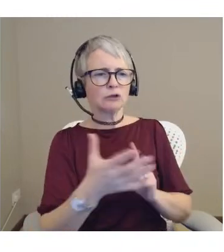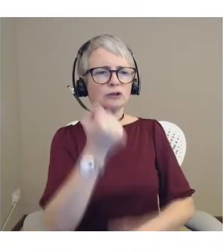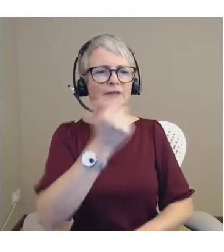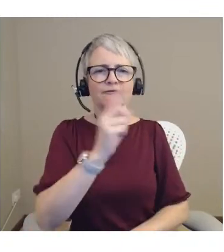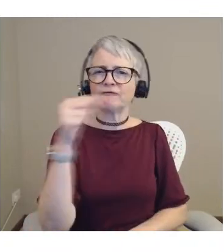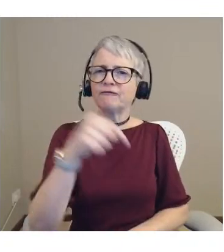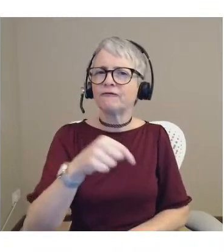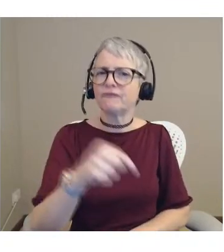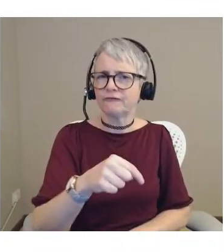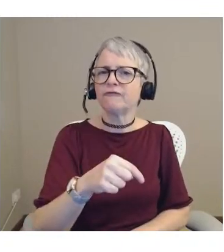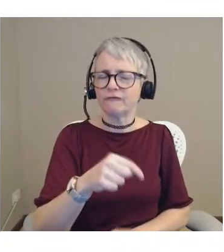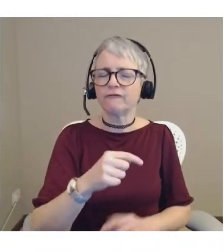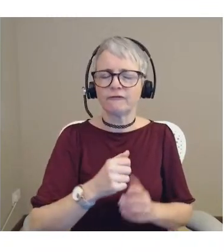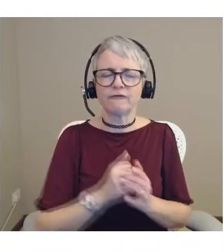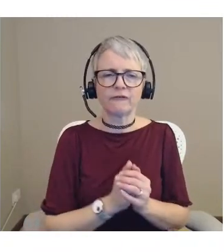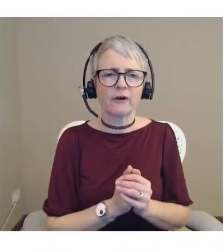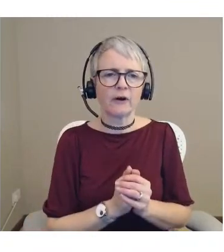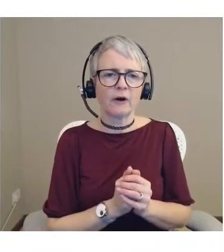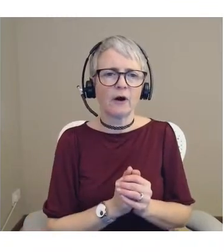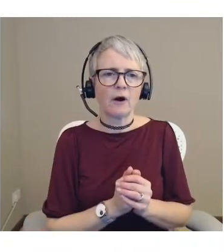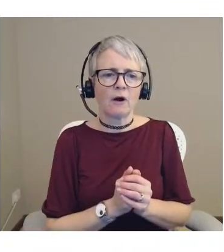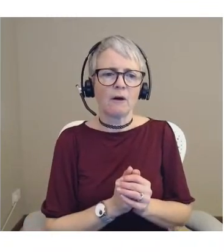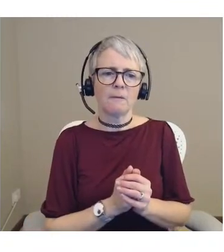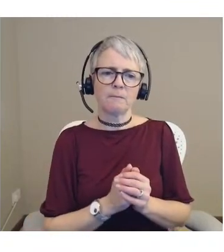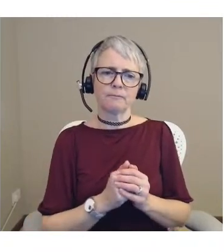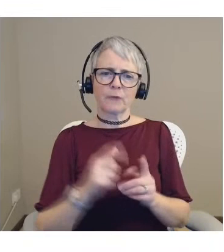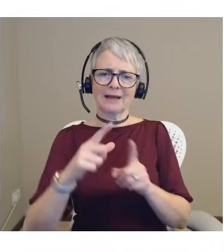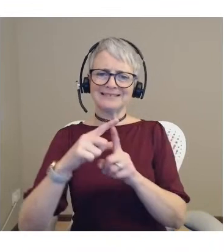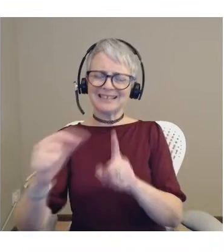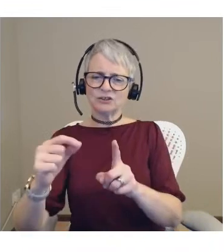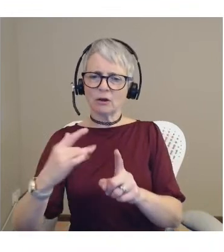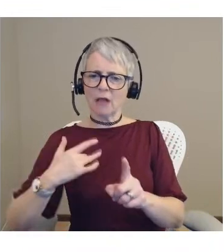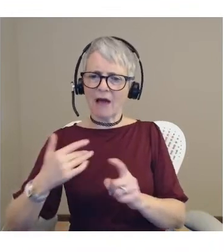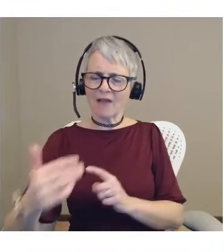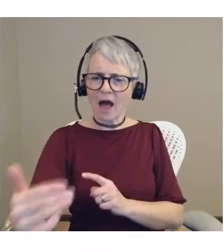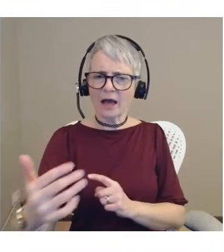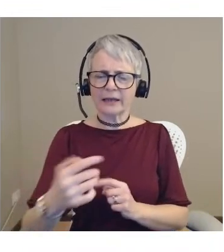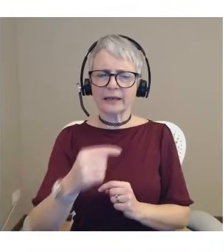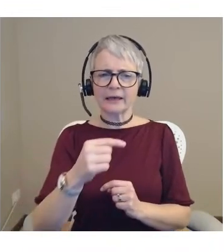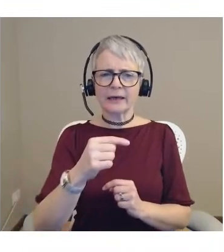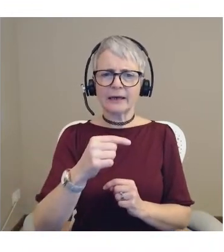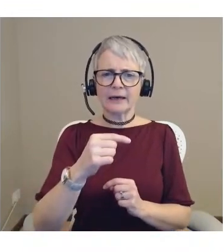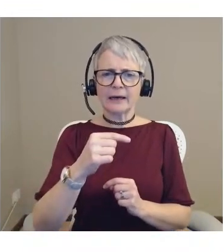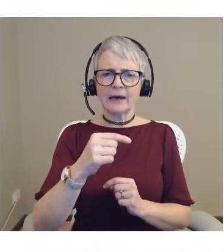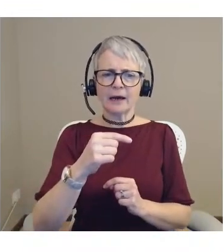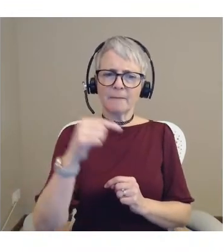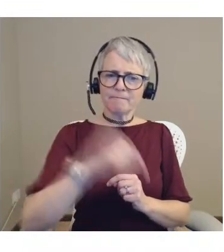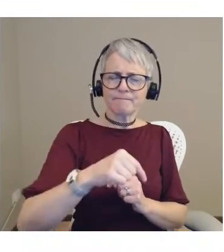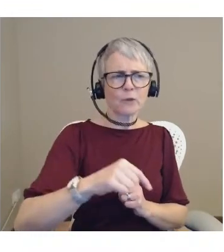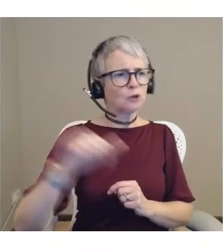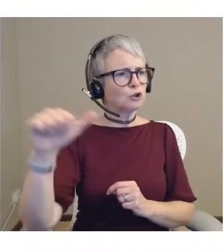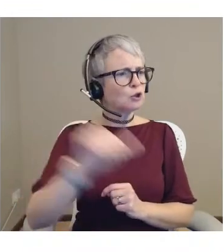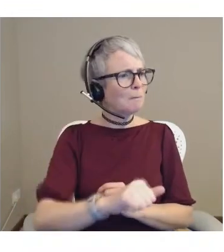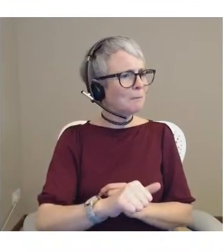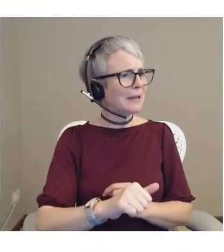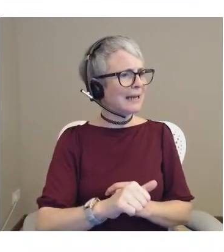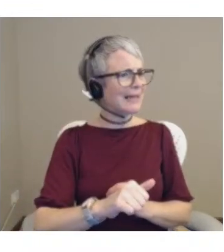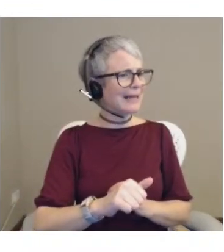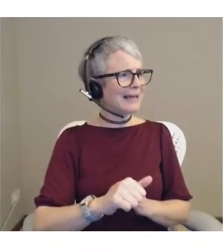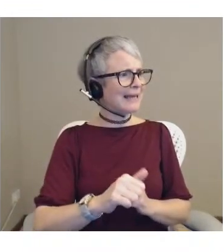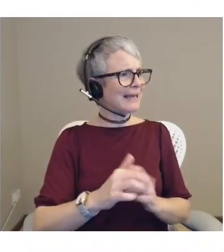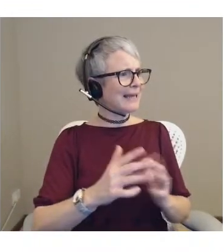the success of Digital Lifeline, I think, compels one to think about that the national centre should sort of have its feet on the ground, if you like, and not